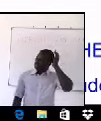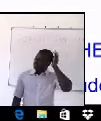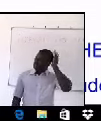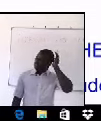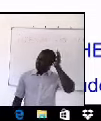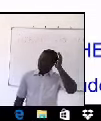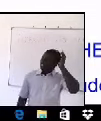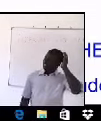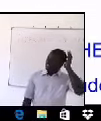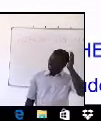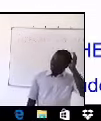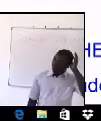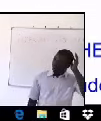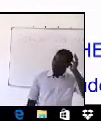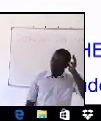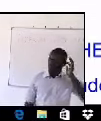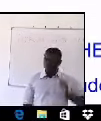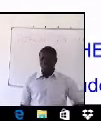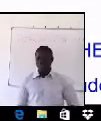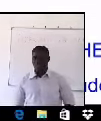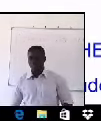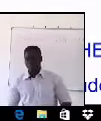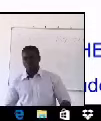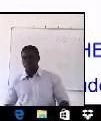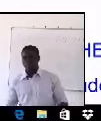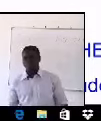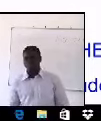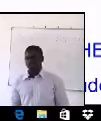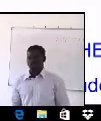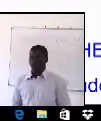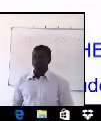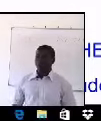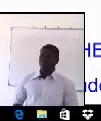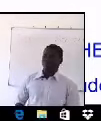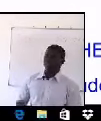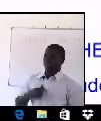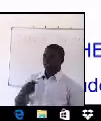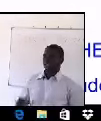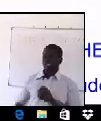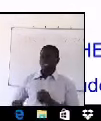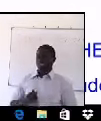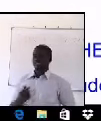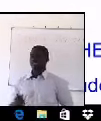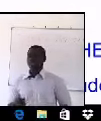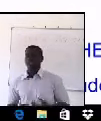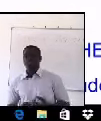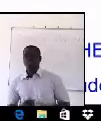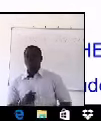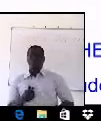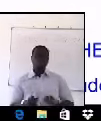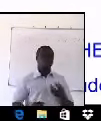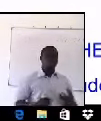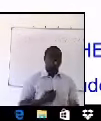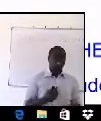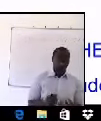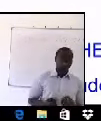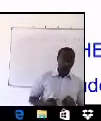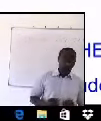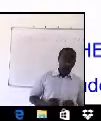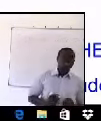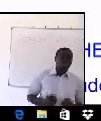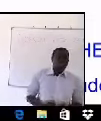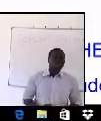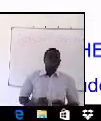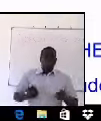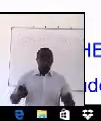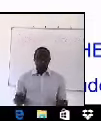reflex, such as that sweating. Okay? Like for instance, if you are walking under the sun or you are